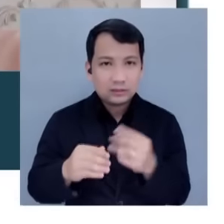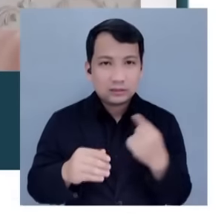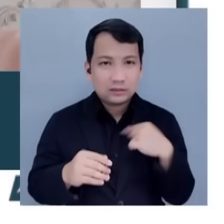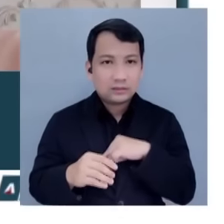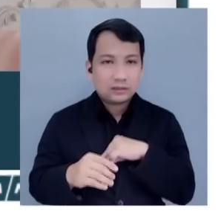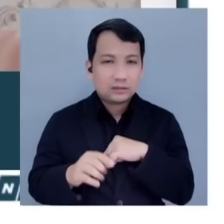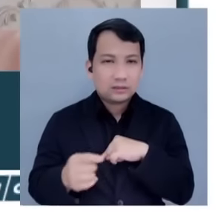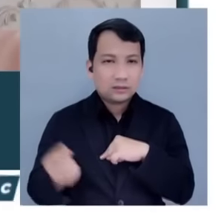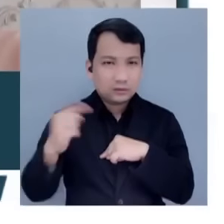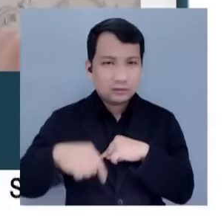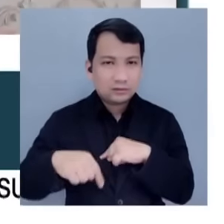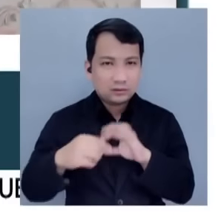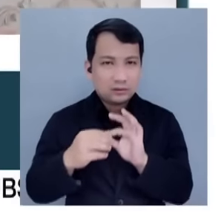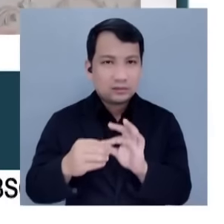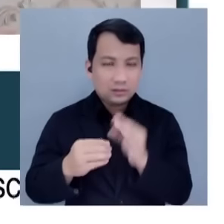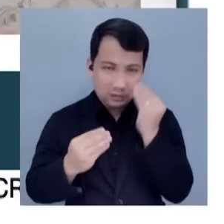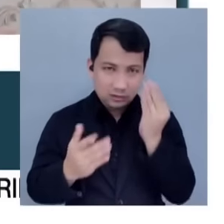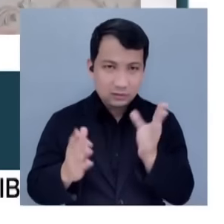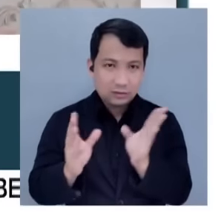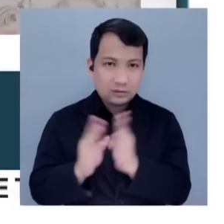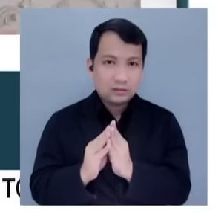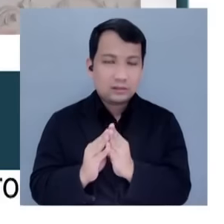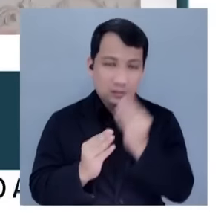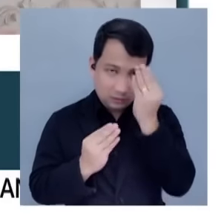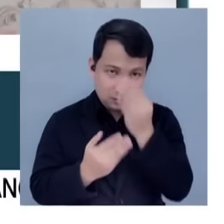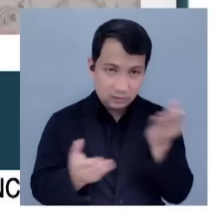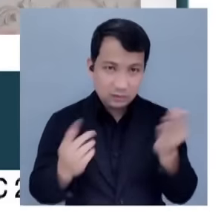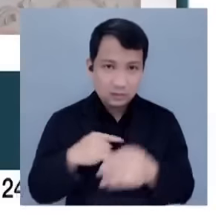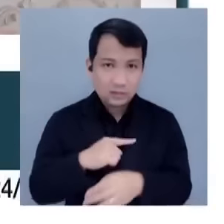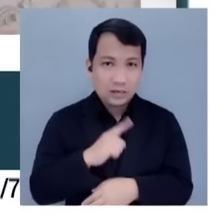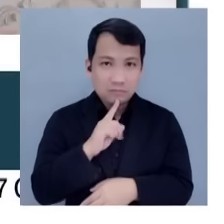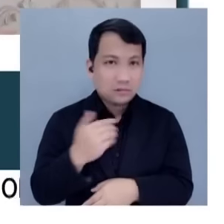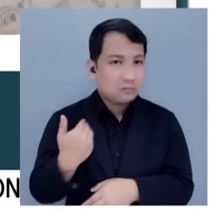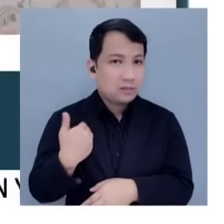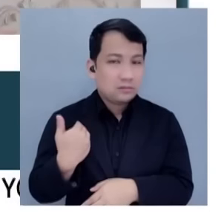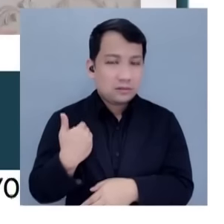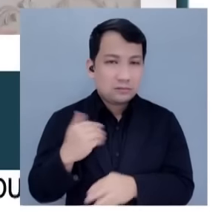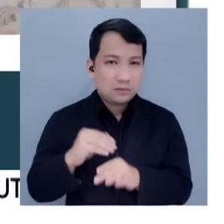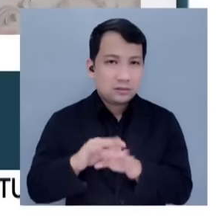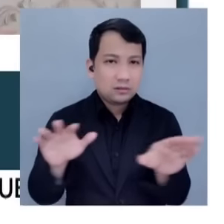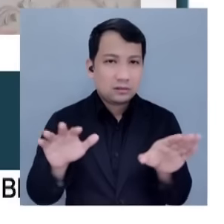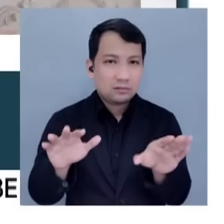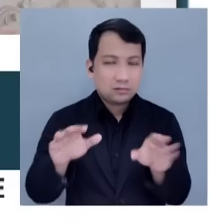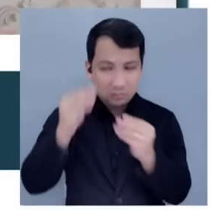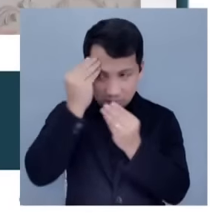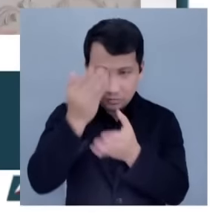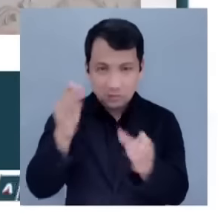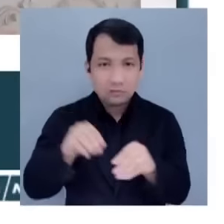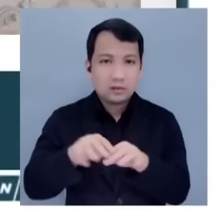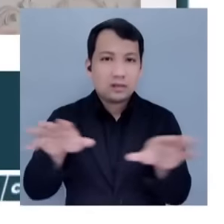know, we have the right to this to information, but you don't have the right to spread this information.